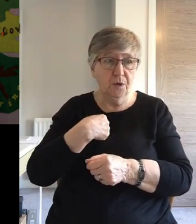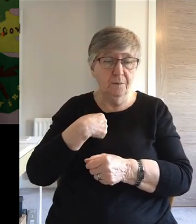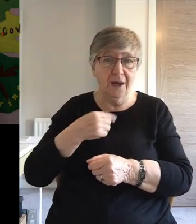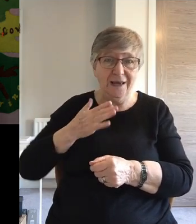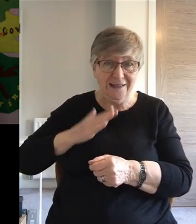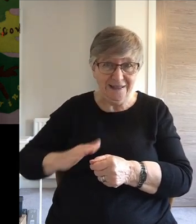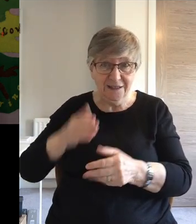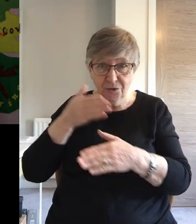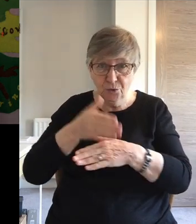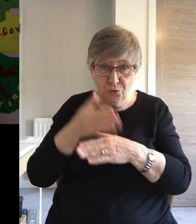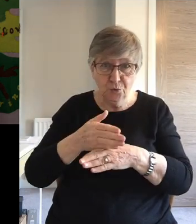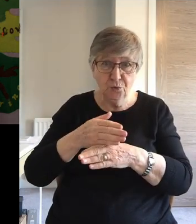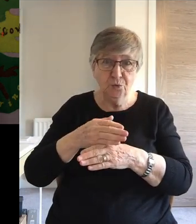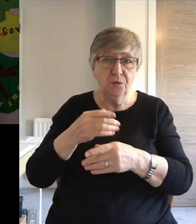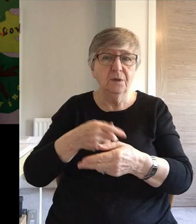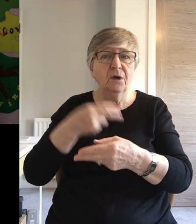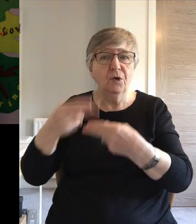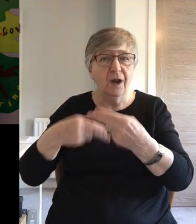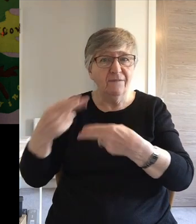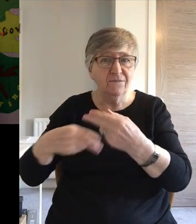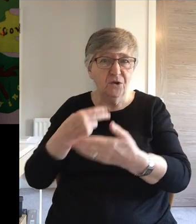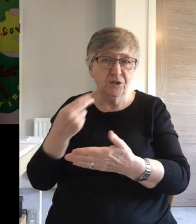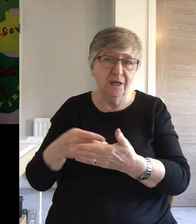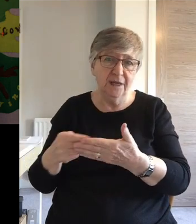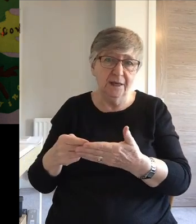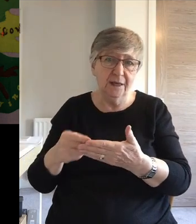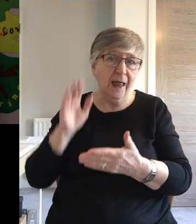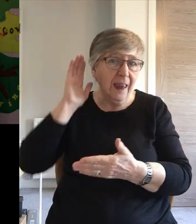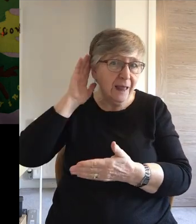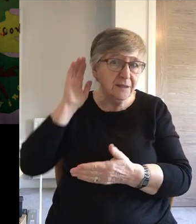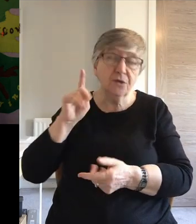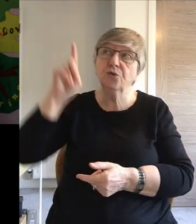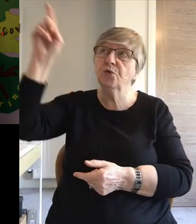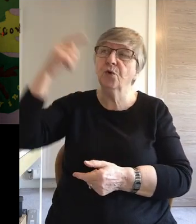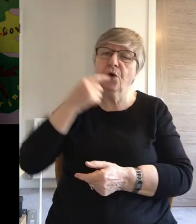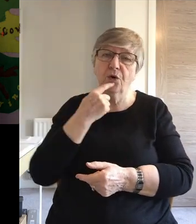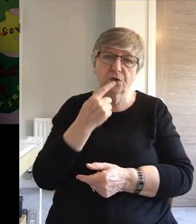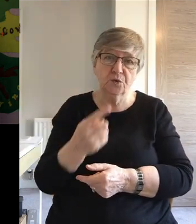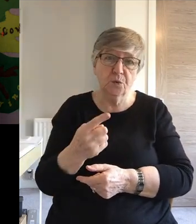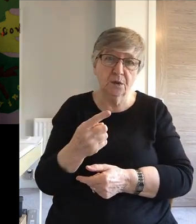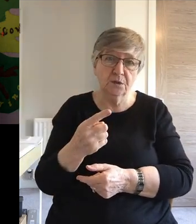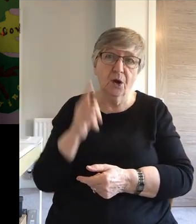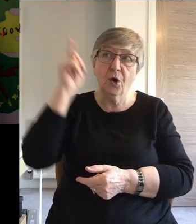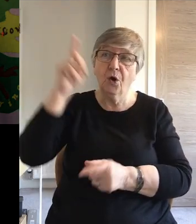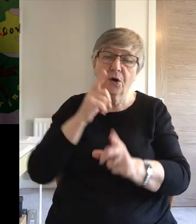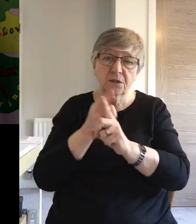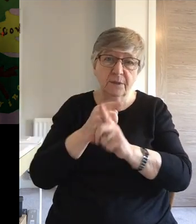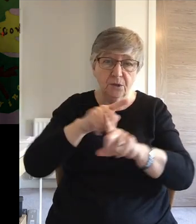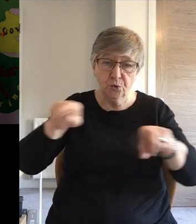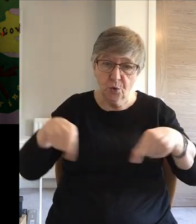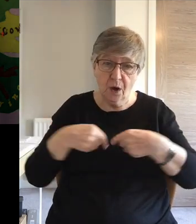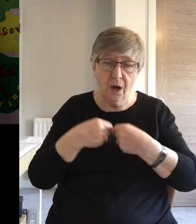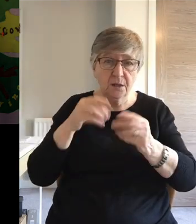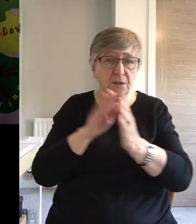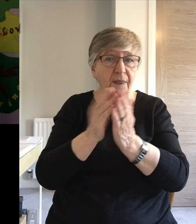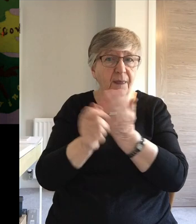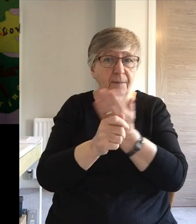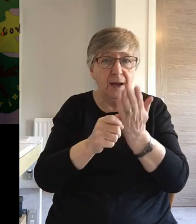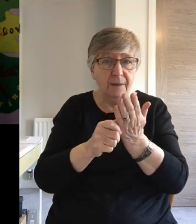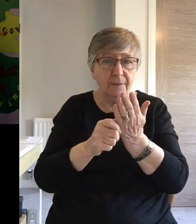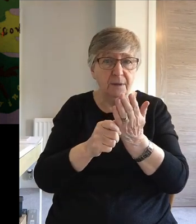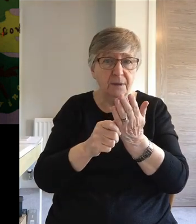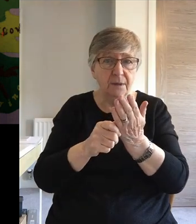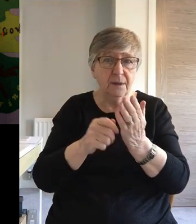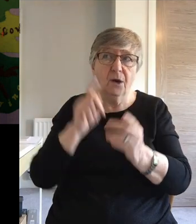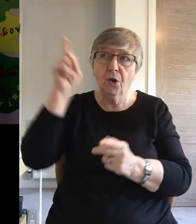to do on a regular basis is to listen out for the voice of God. God speaks to us in Scripture. God speaks to us as we come to Him